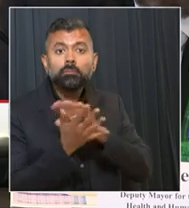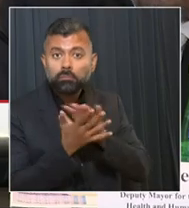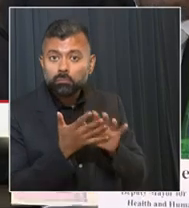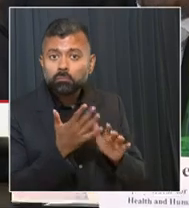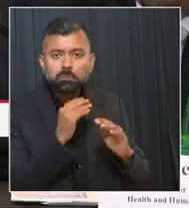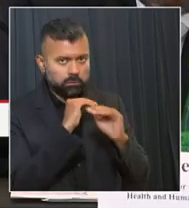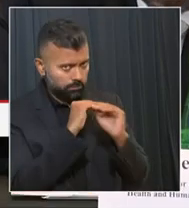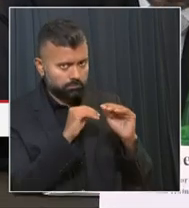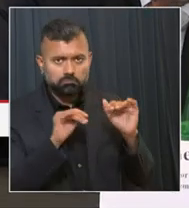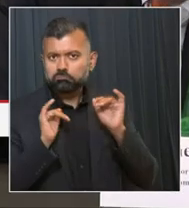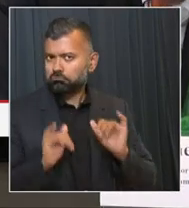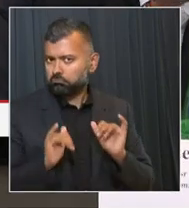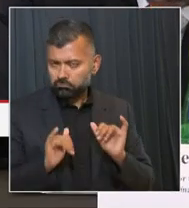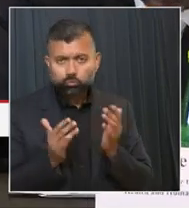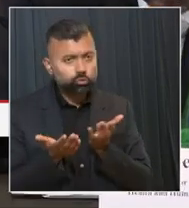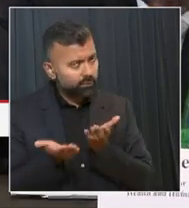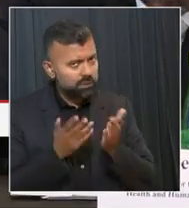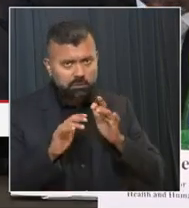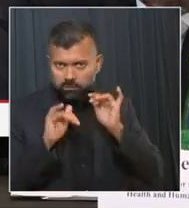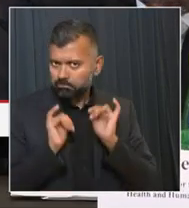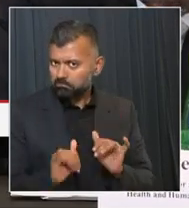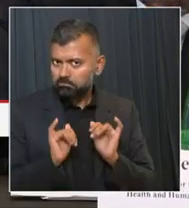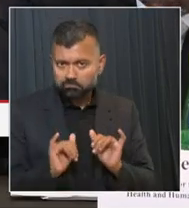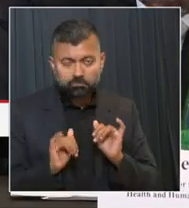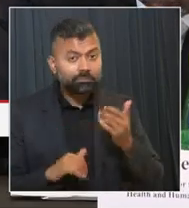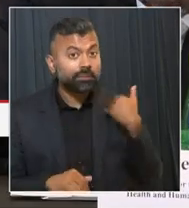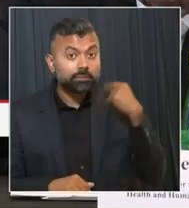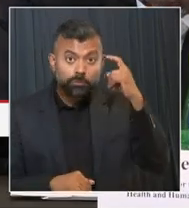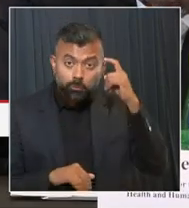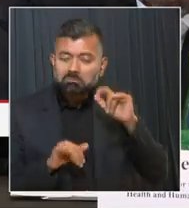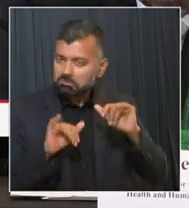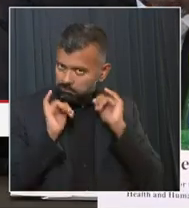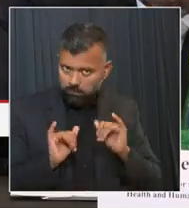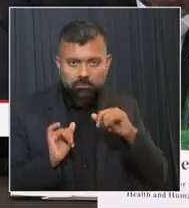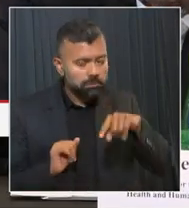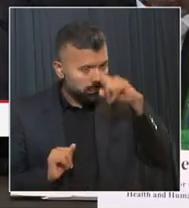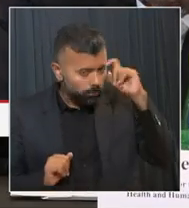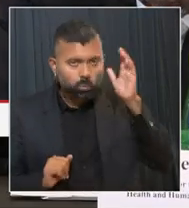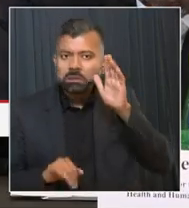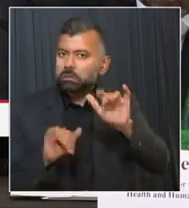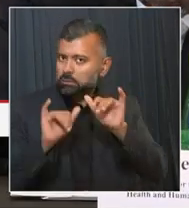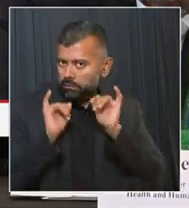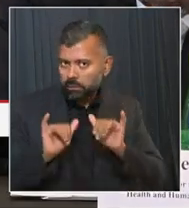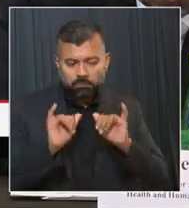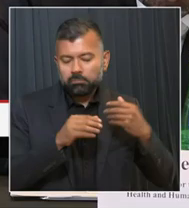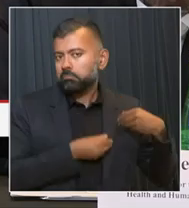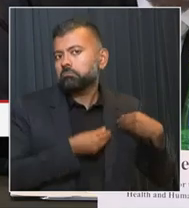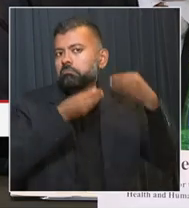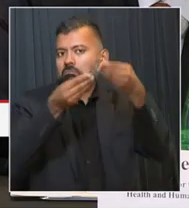we have in summers past through our out-of-school time program grants through the office that sits with me.